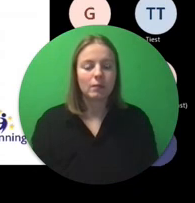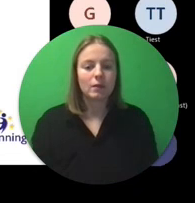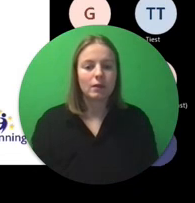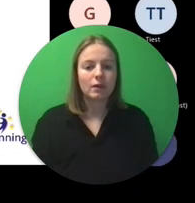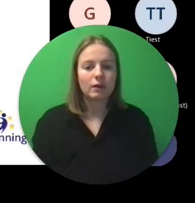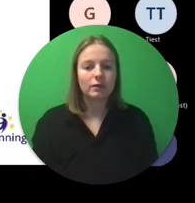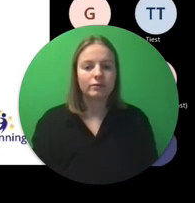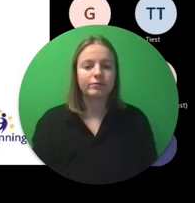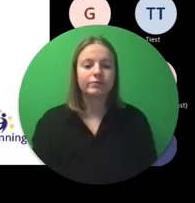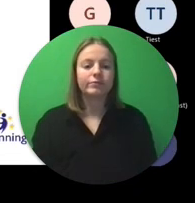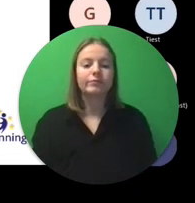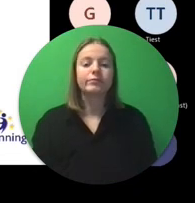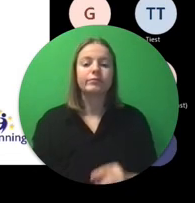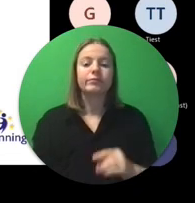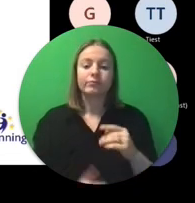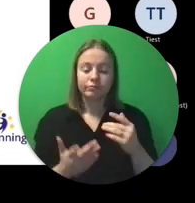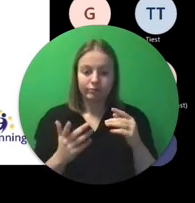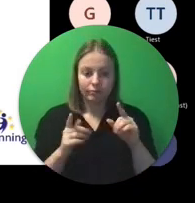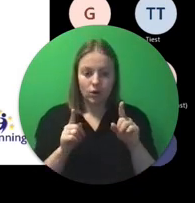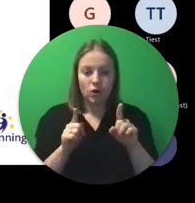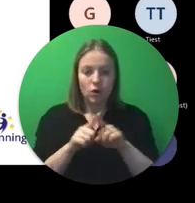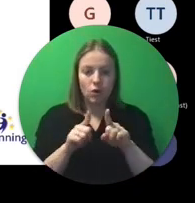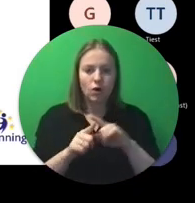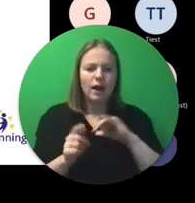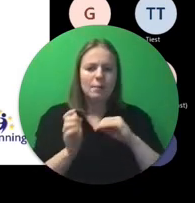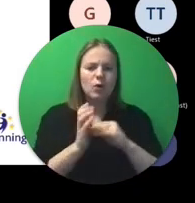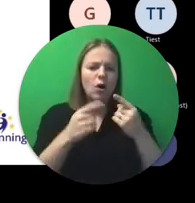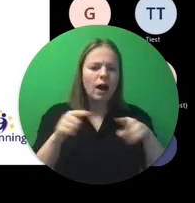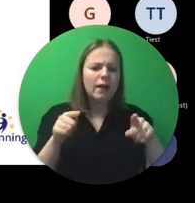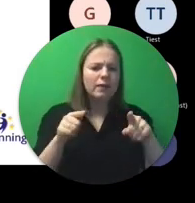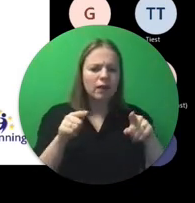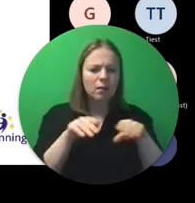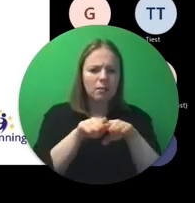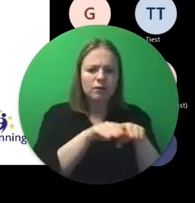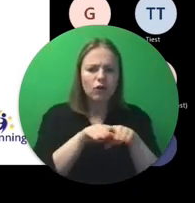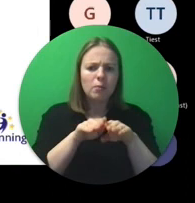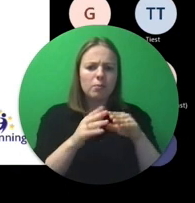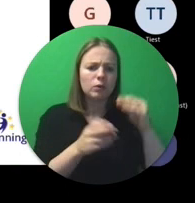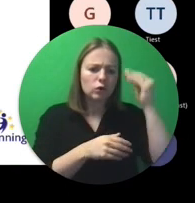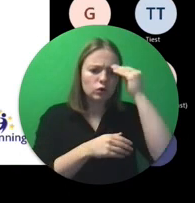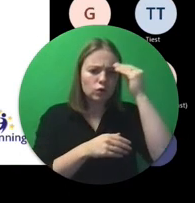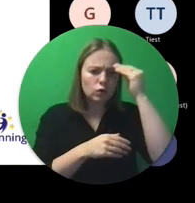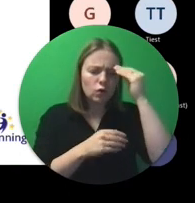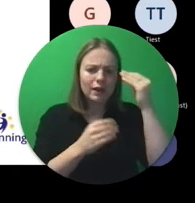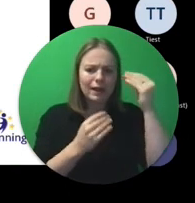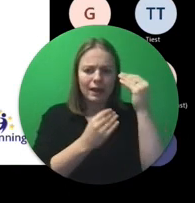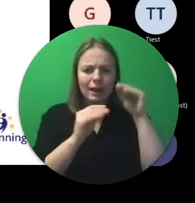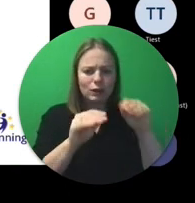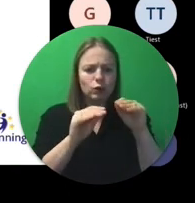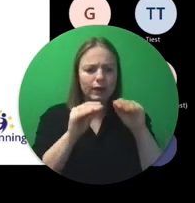Naast e-twinning is er ook een platform genaamd School Education Gateway.